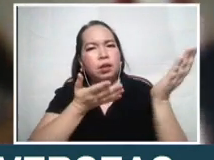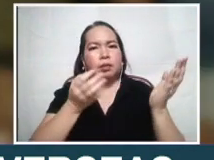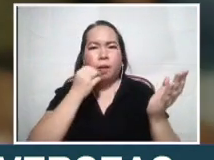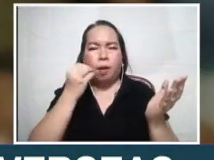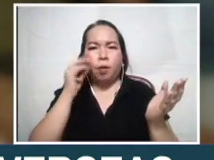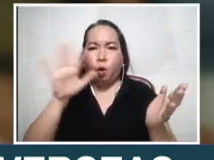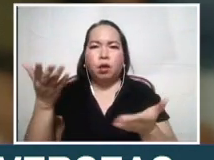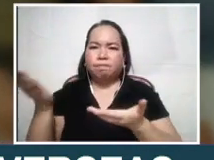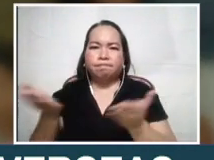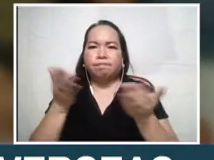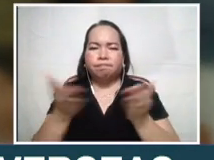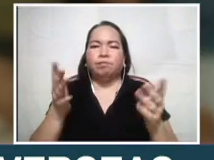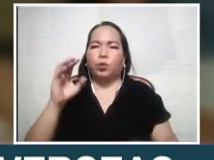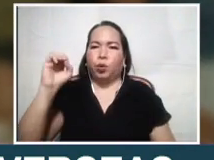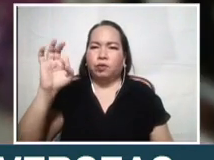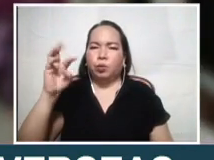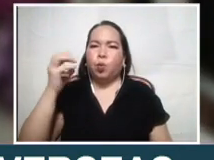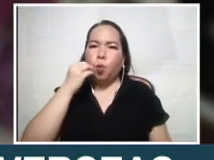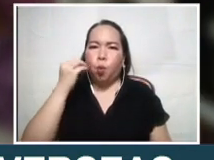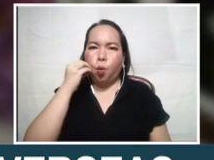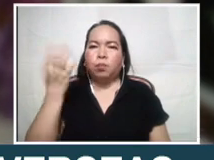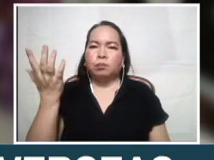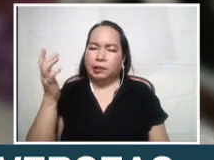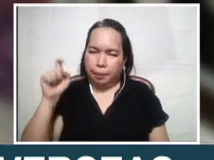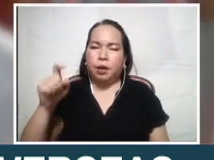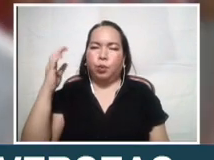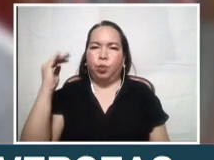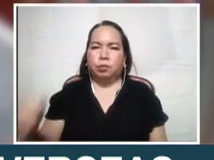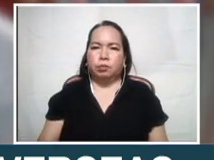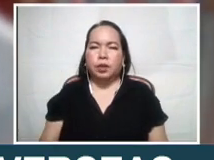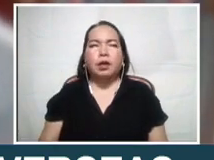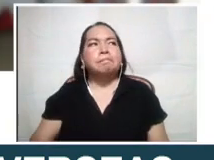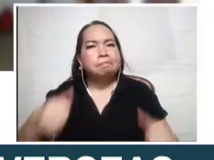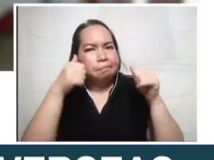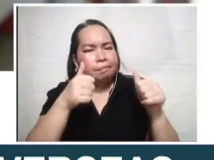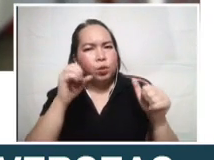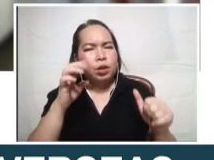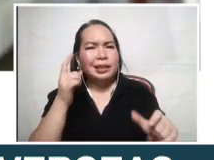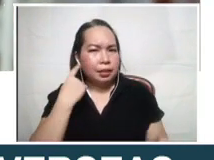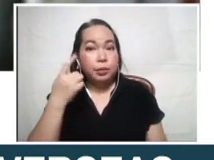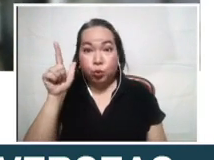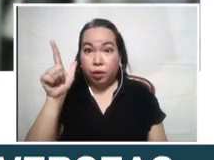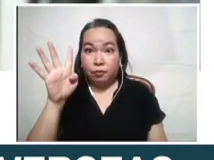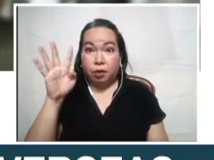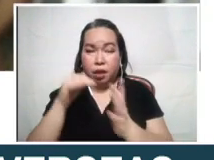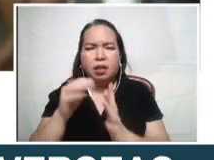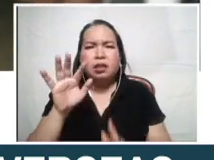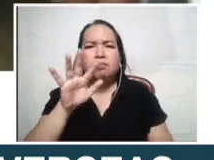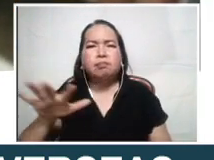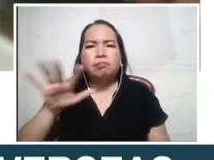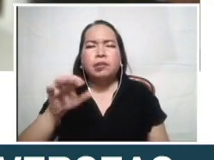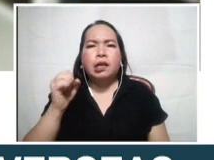transport of our OFWs to their final destination. Mm-hmm. Sir, so far of the 24,000, how many numbers have